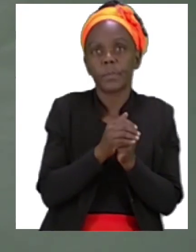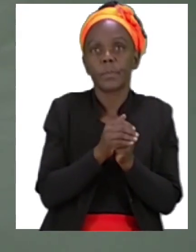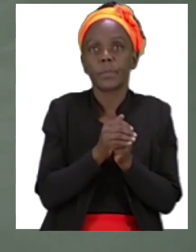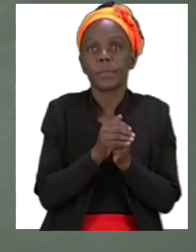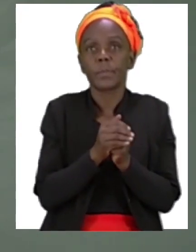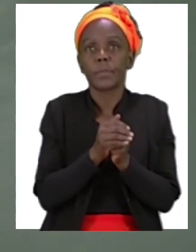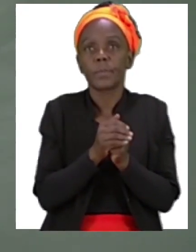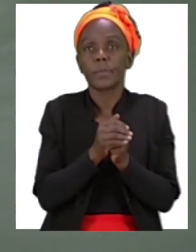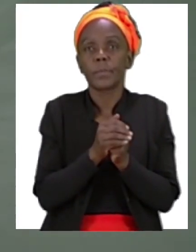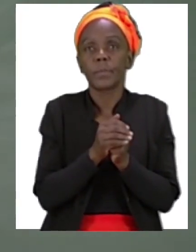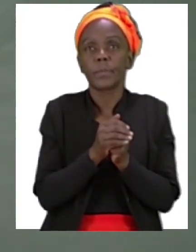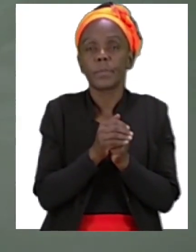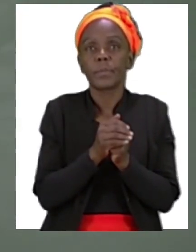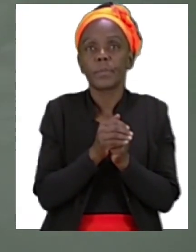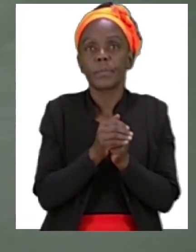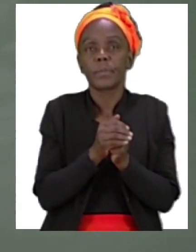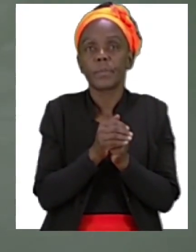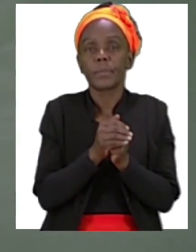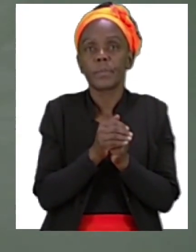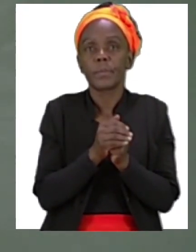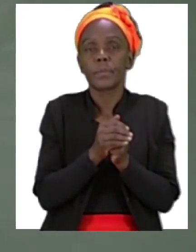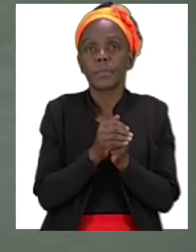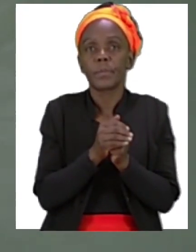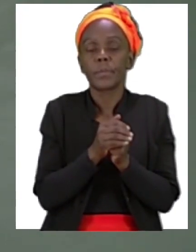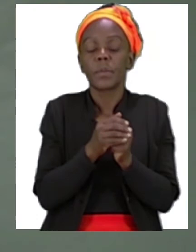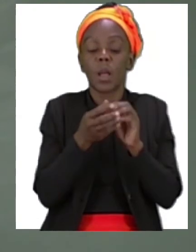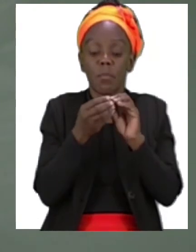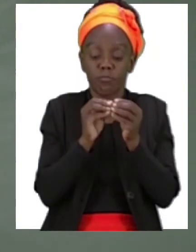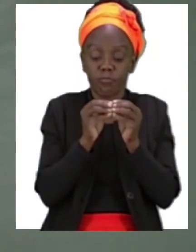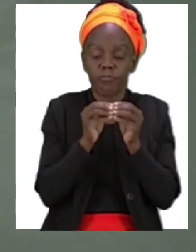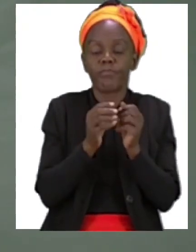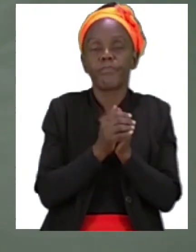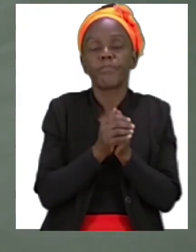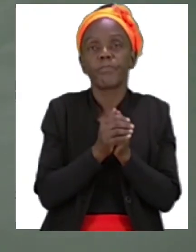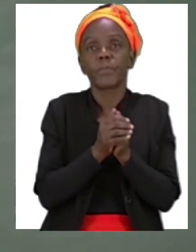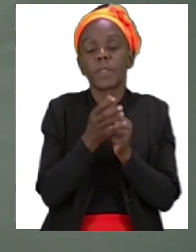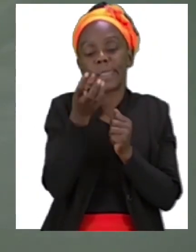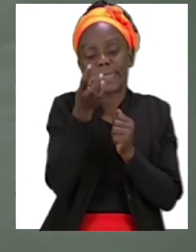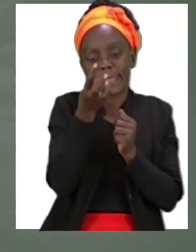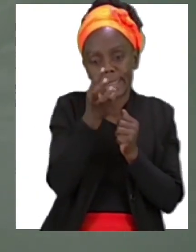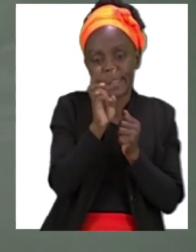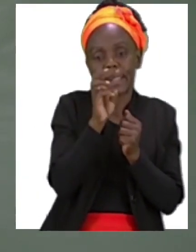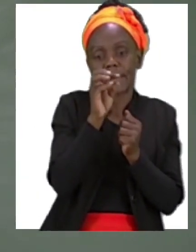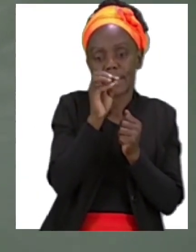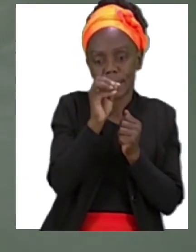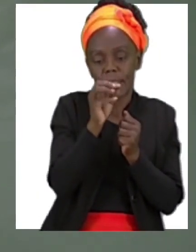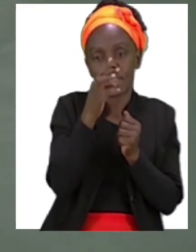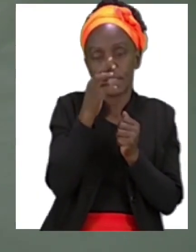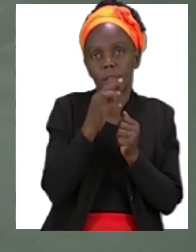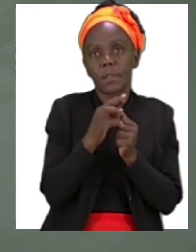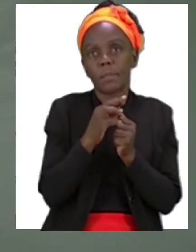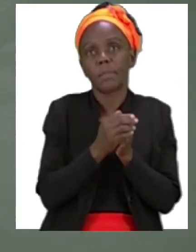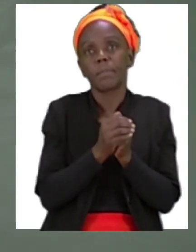through it. Then we will put our amount, which was 60. So we